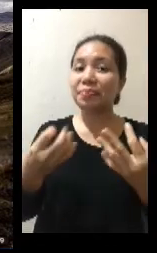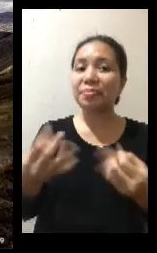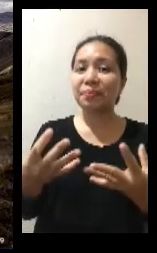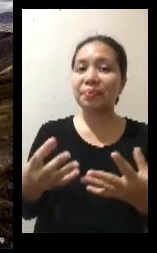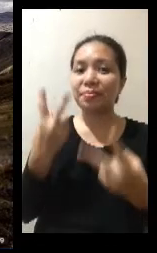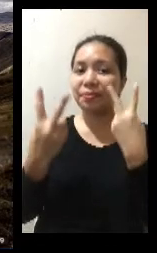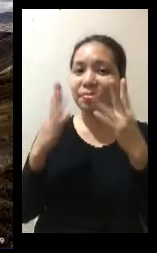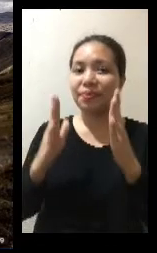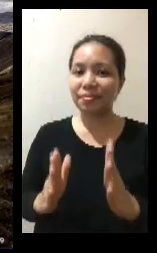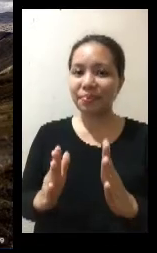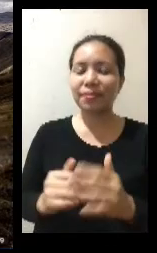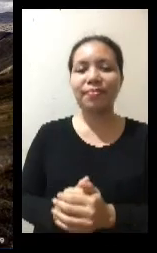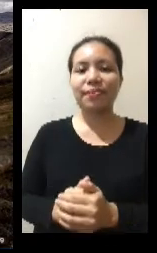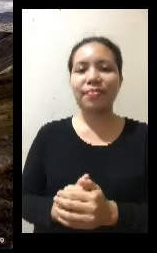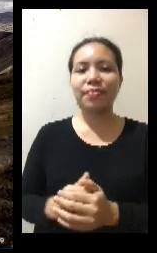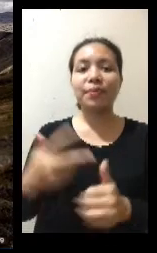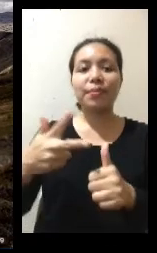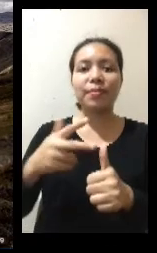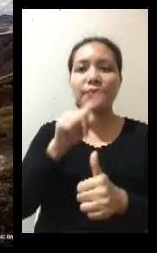most popular tourist destinations.